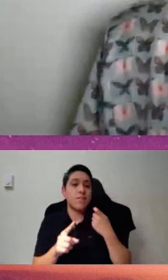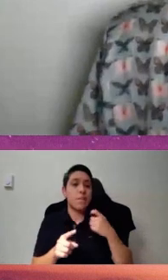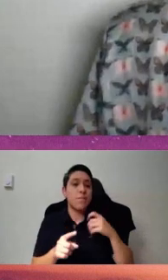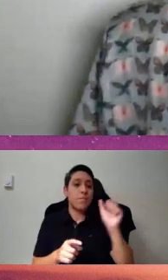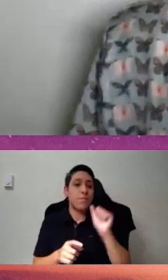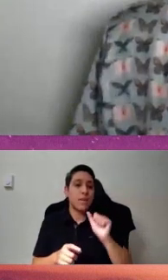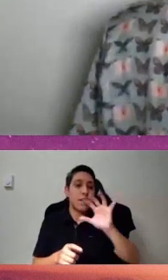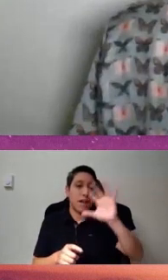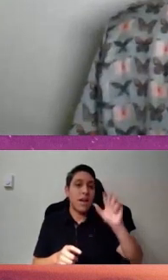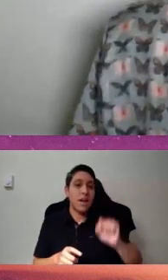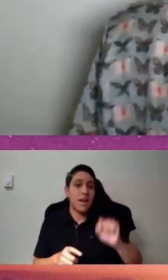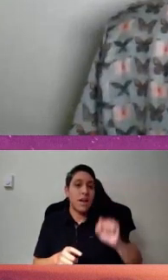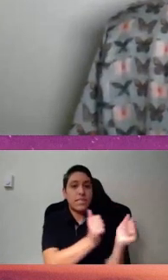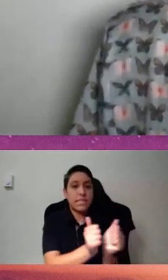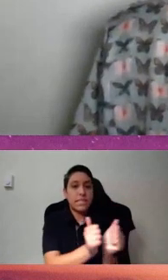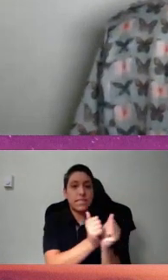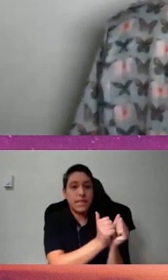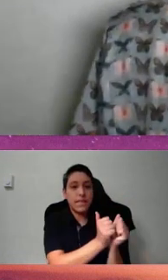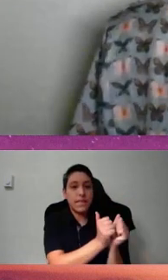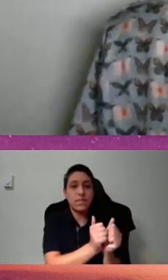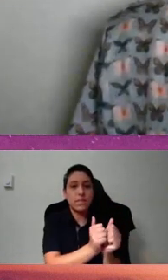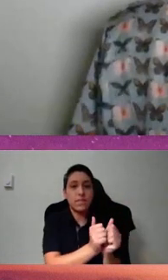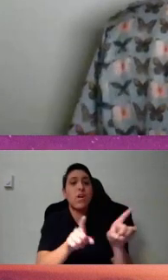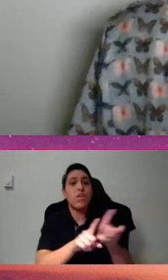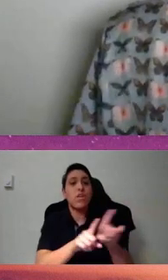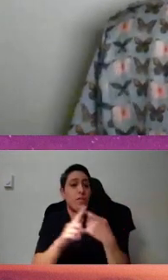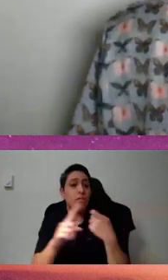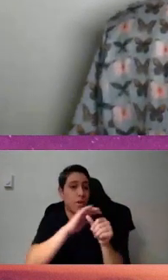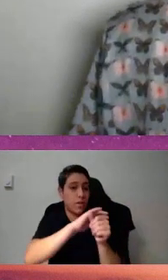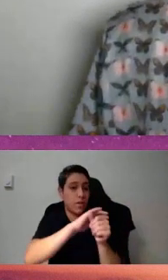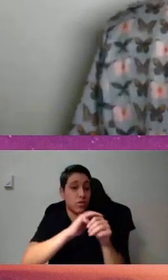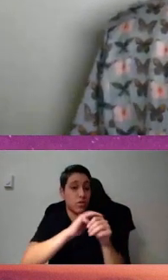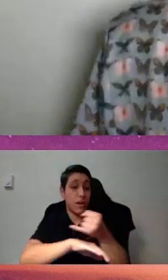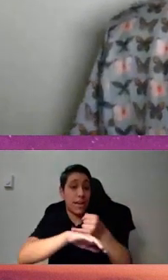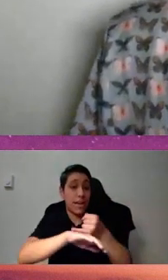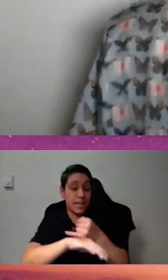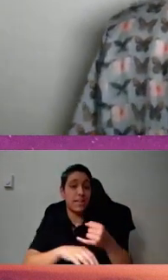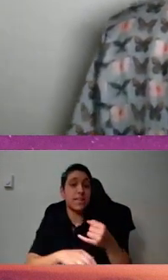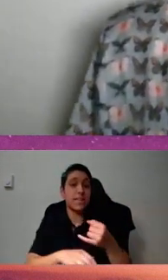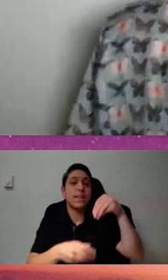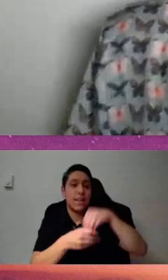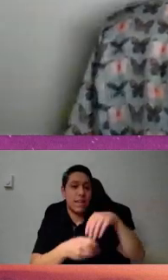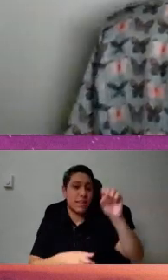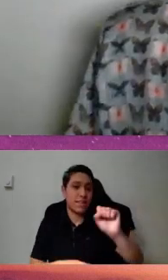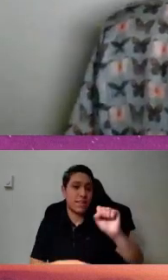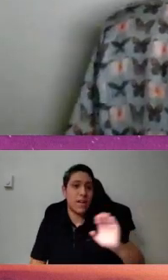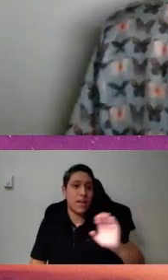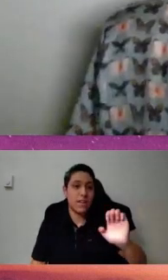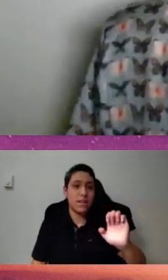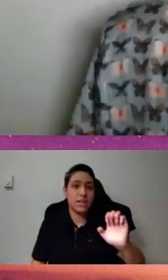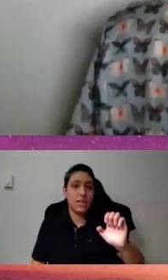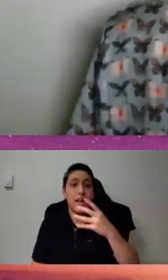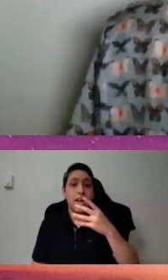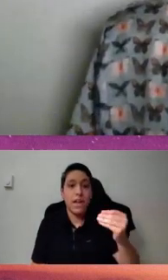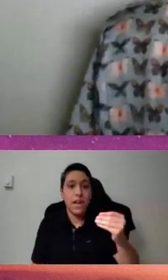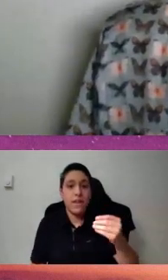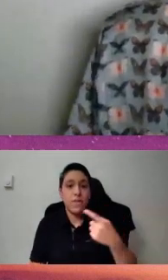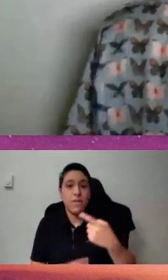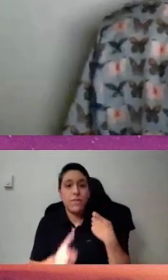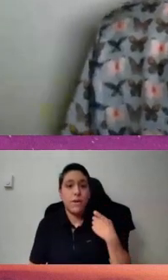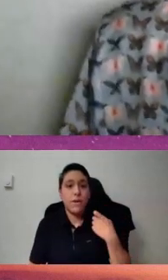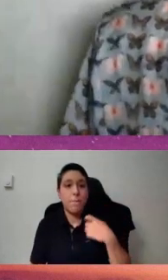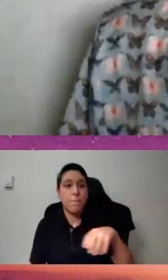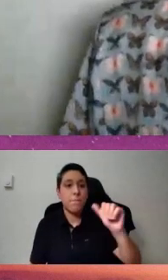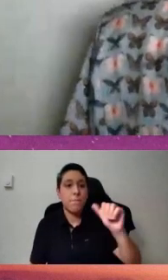both Turtle Island in the southeast, as well as the Arawak Taino territory of